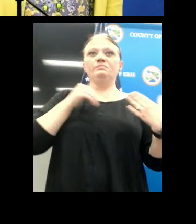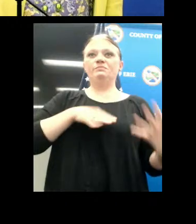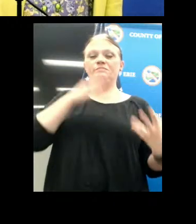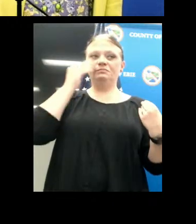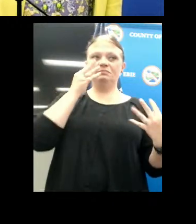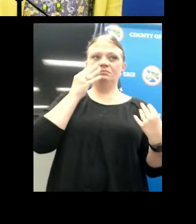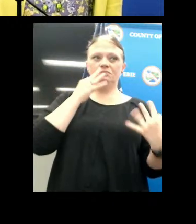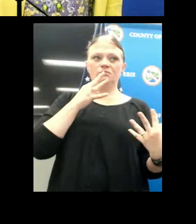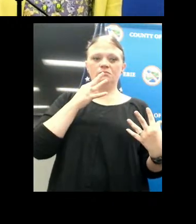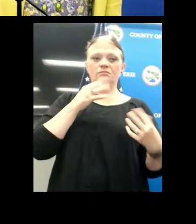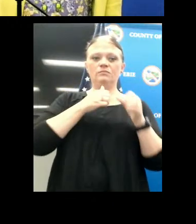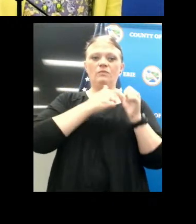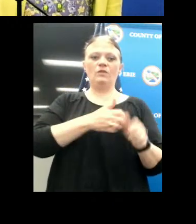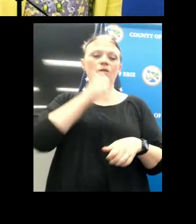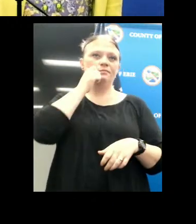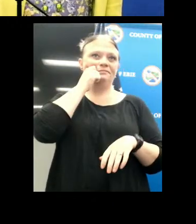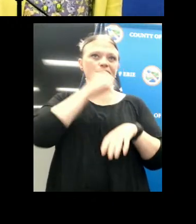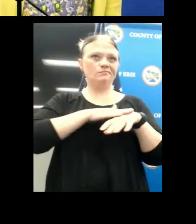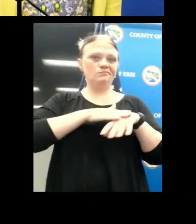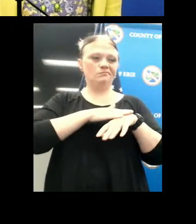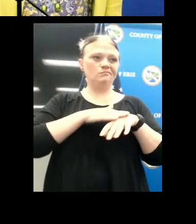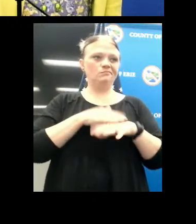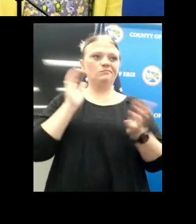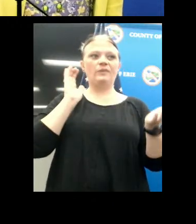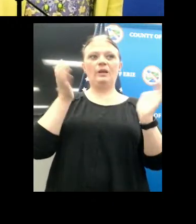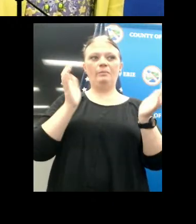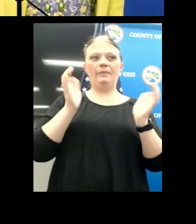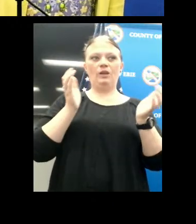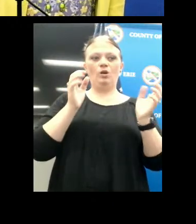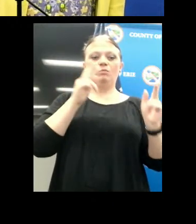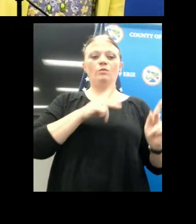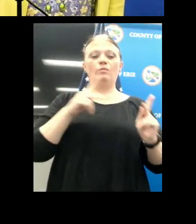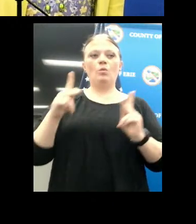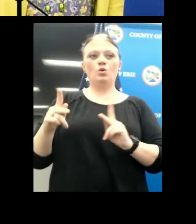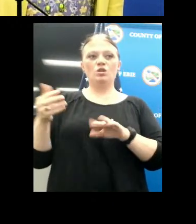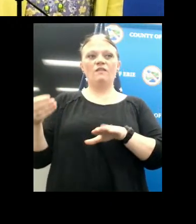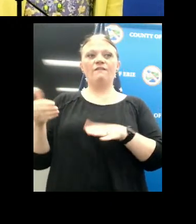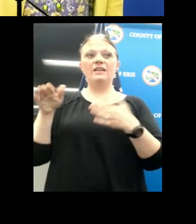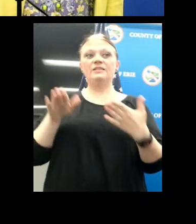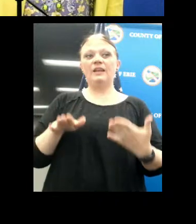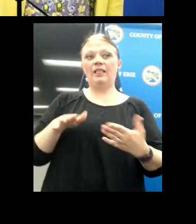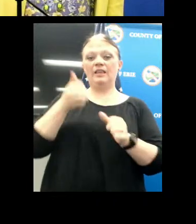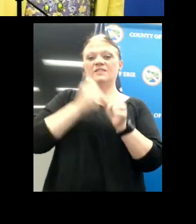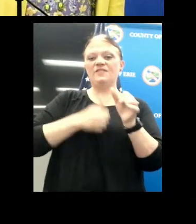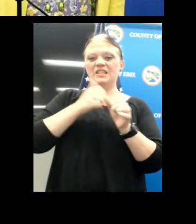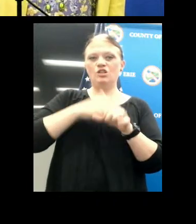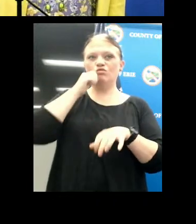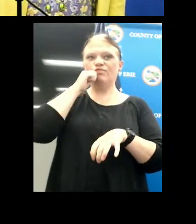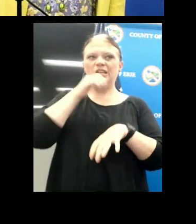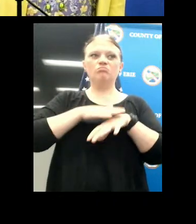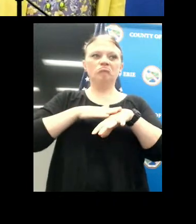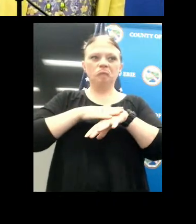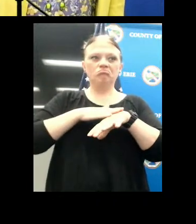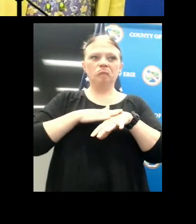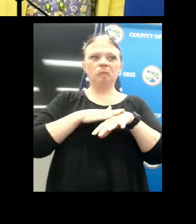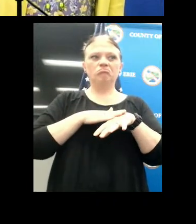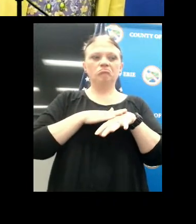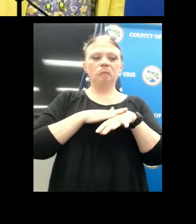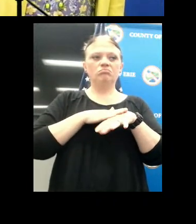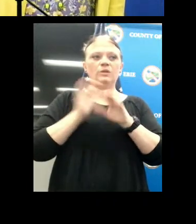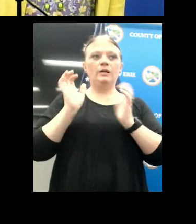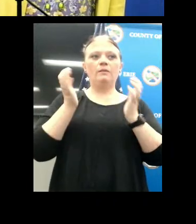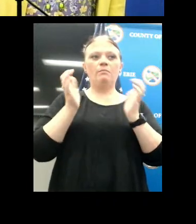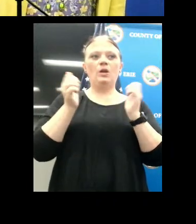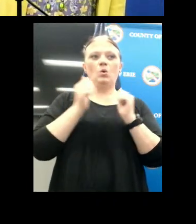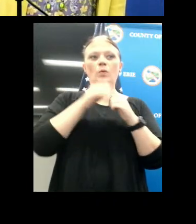in Erie County by race and ethnicity, and comparing the proportion of fatalities of each race and ethnicity compared